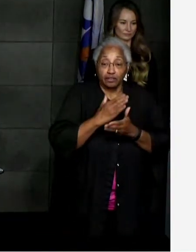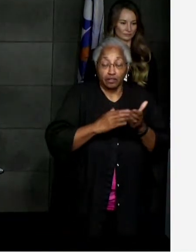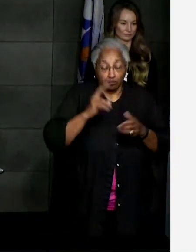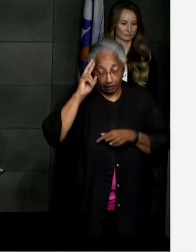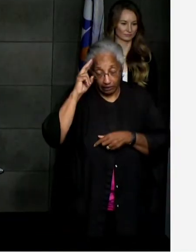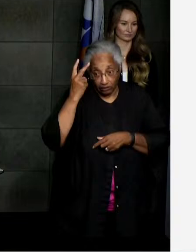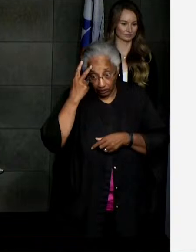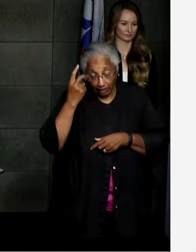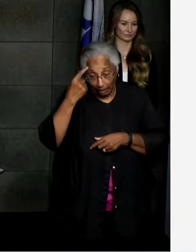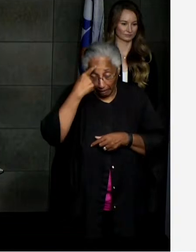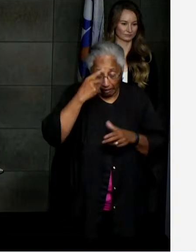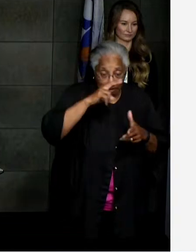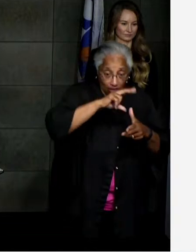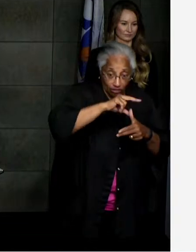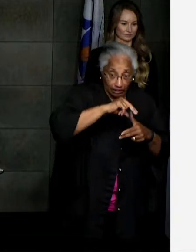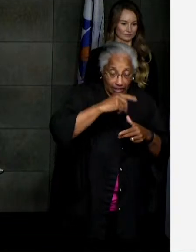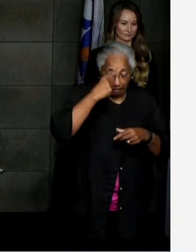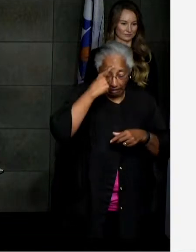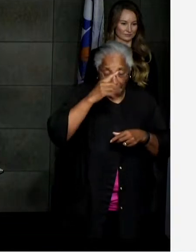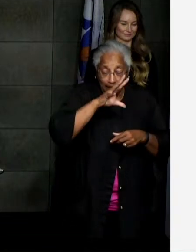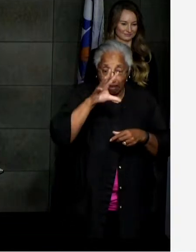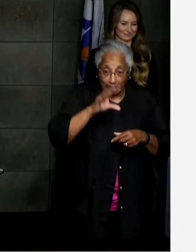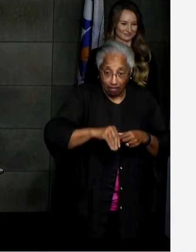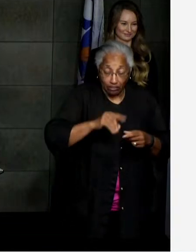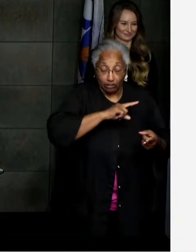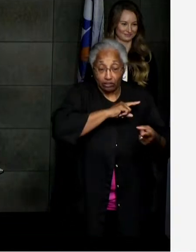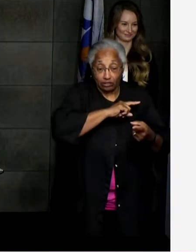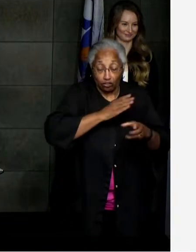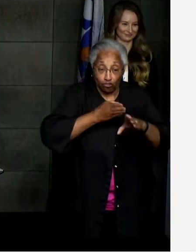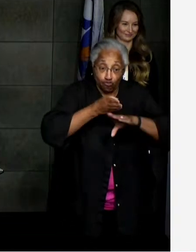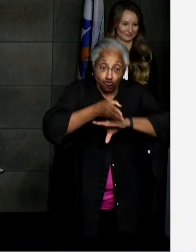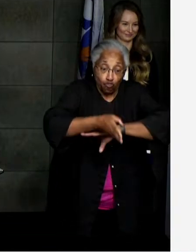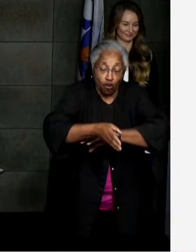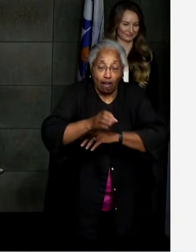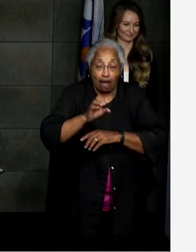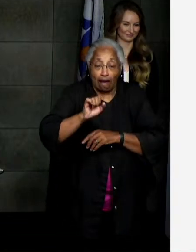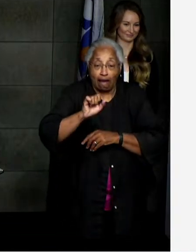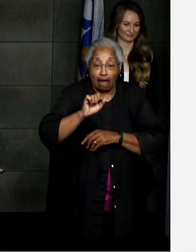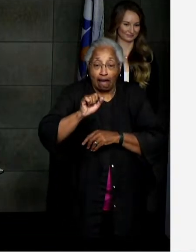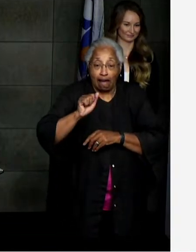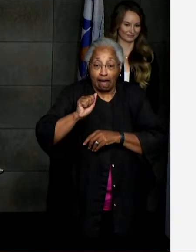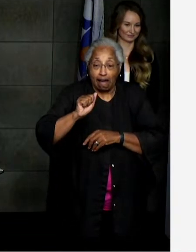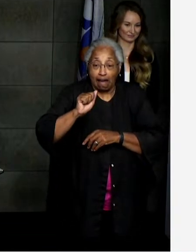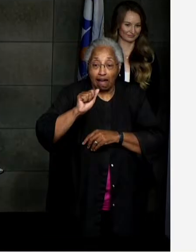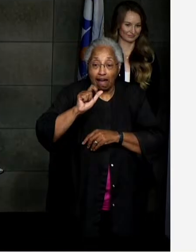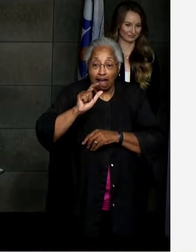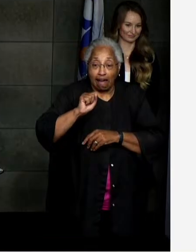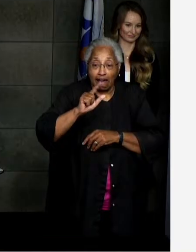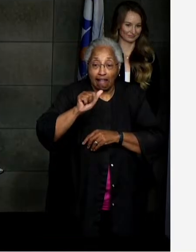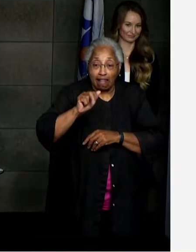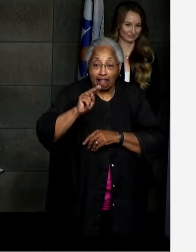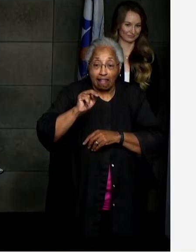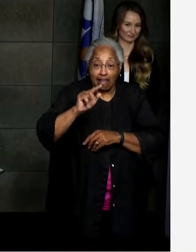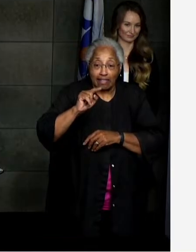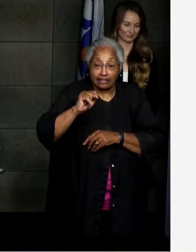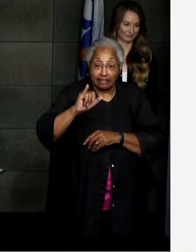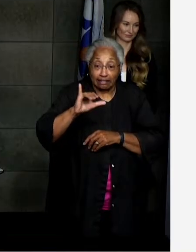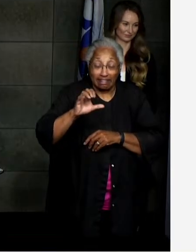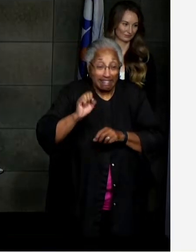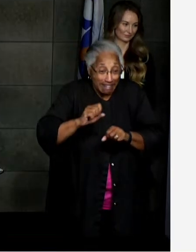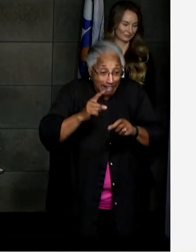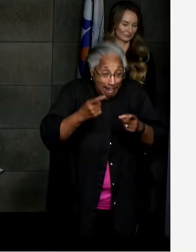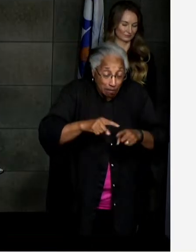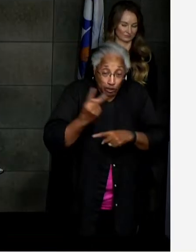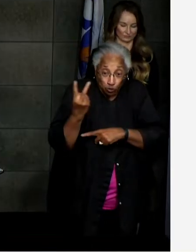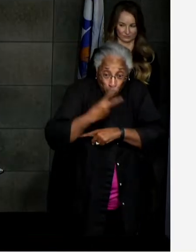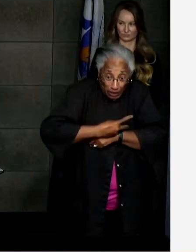think of a hurricane, you think of it going from Africa all the way across the Atlantic. Well, the truth is it could form in the Gulf and be here in 2 days. That's the kind of stuff that we talk with our